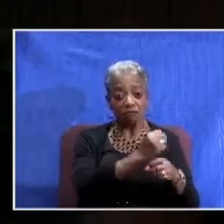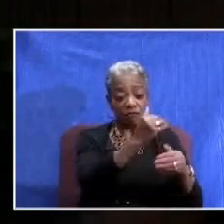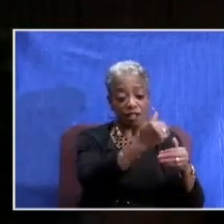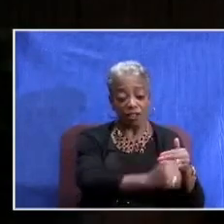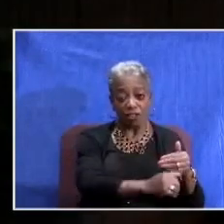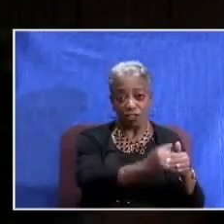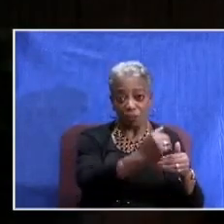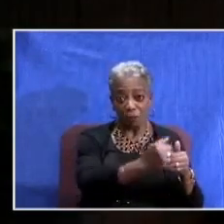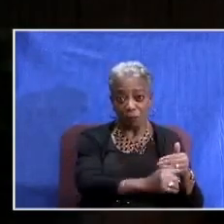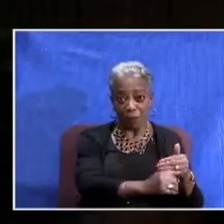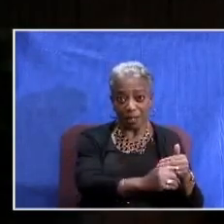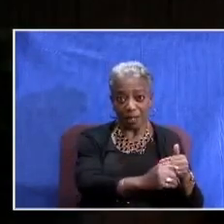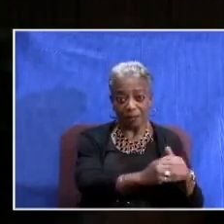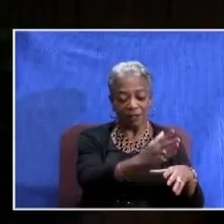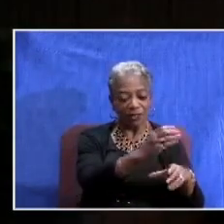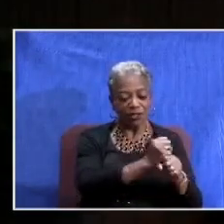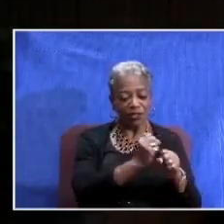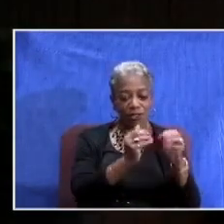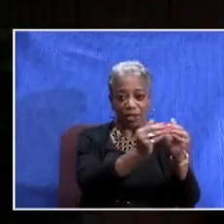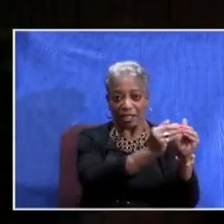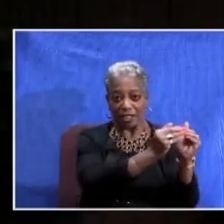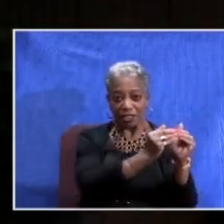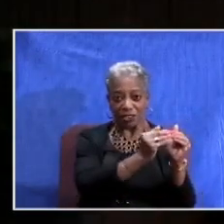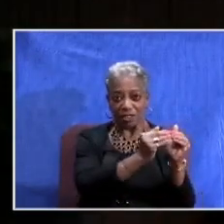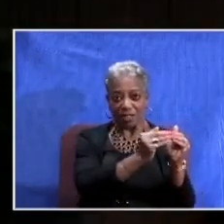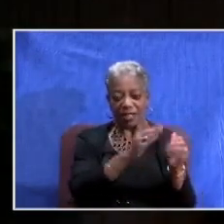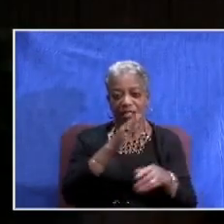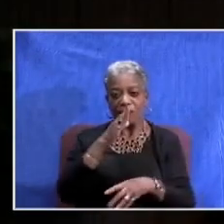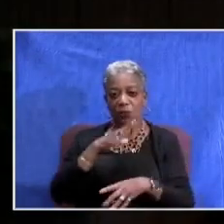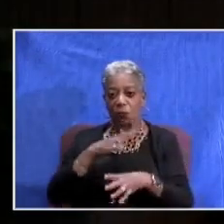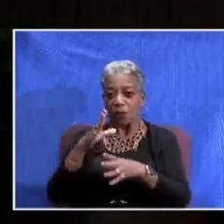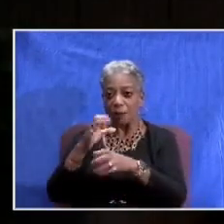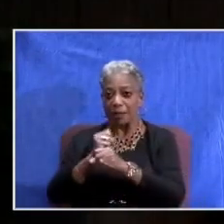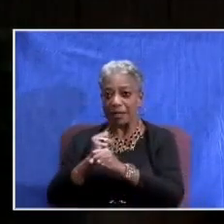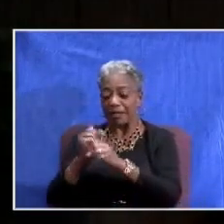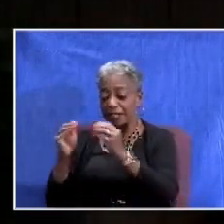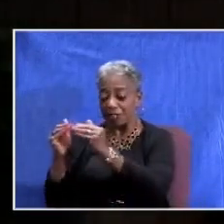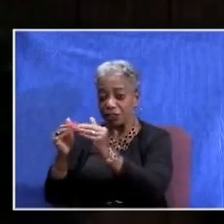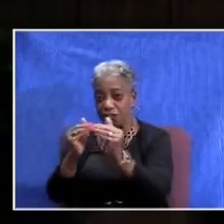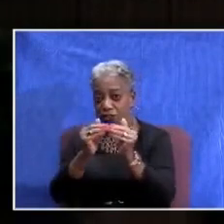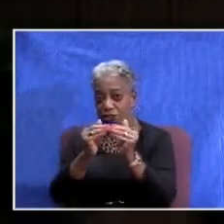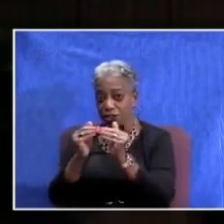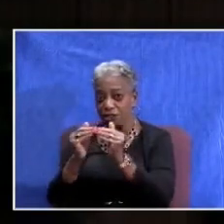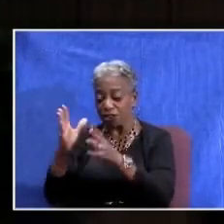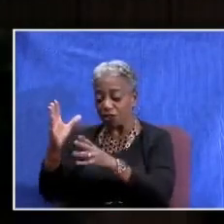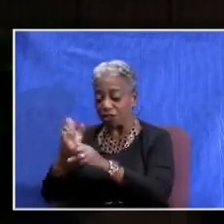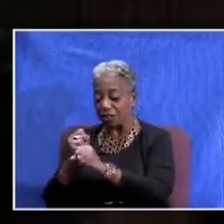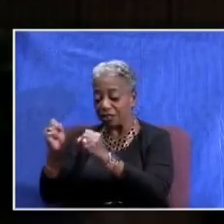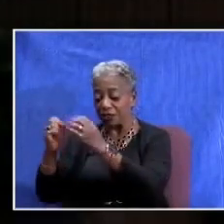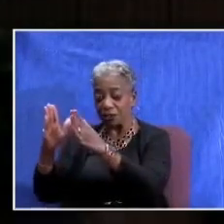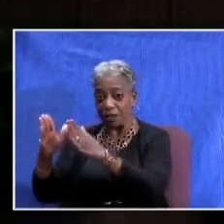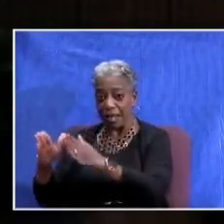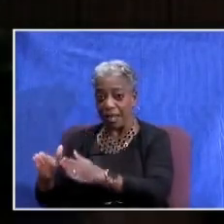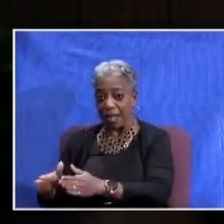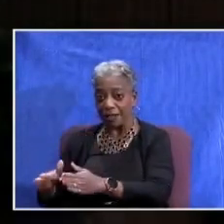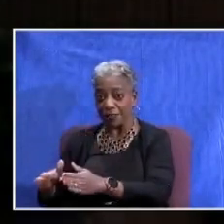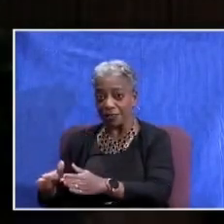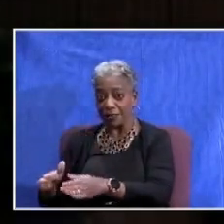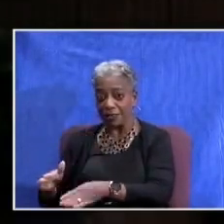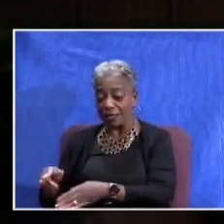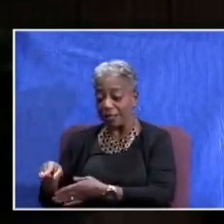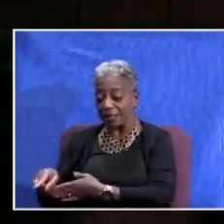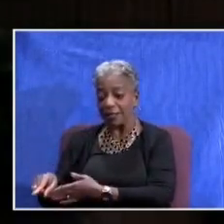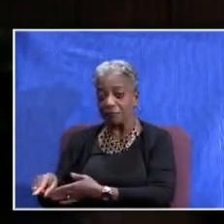bread. He walks out with 3 loaves of bread. That woman gets her house back.